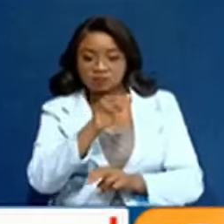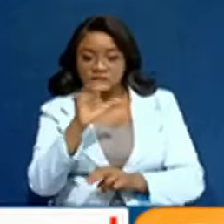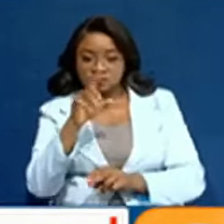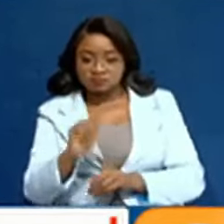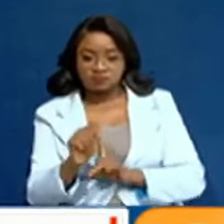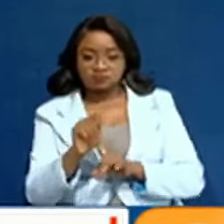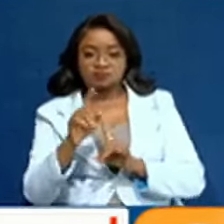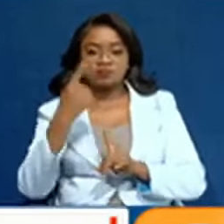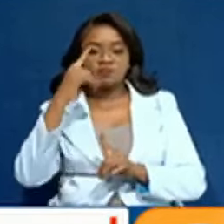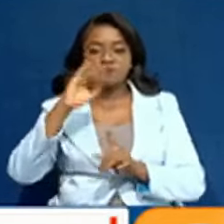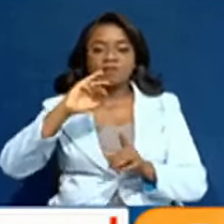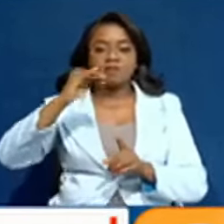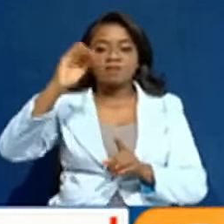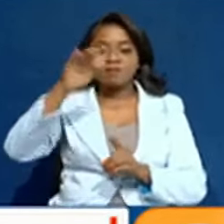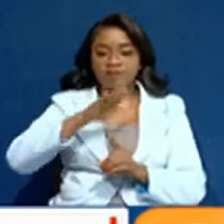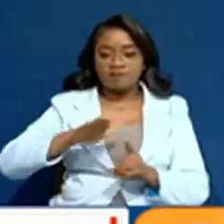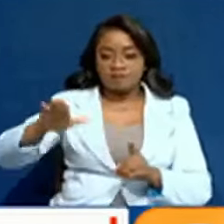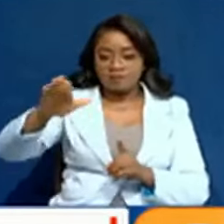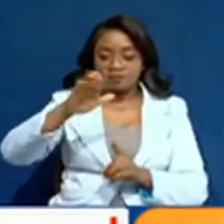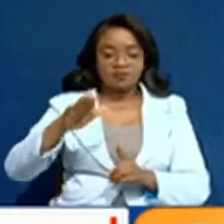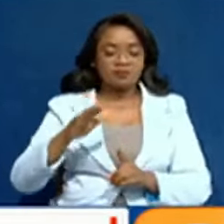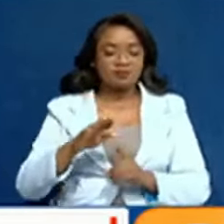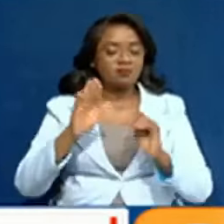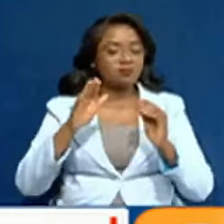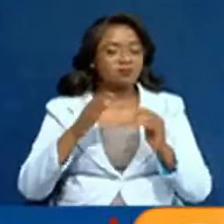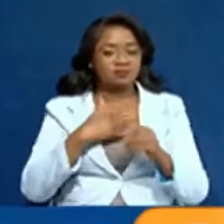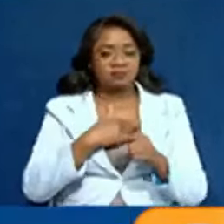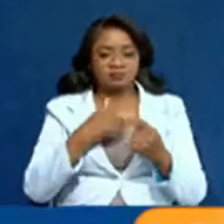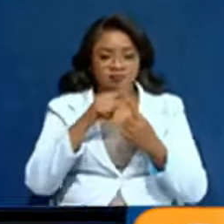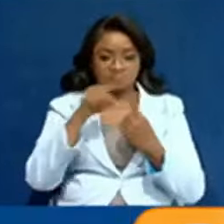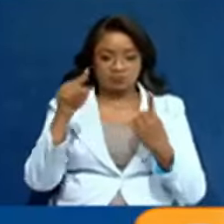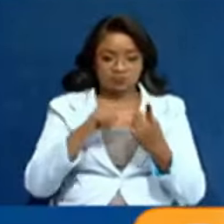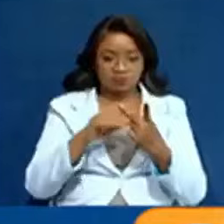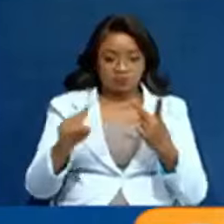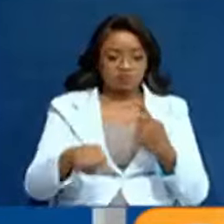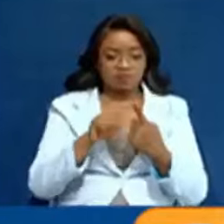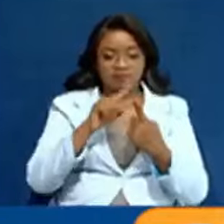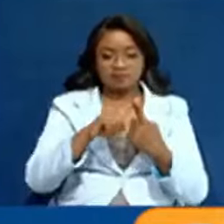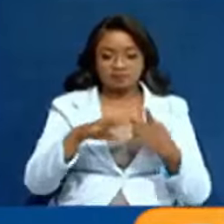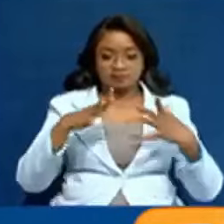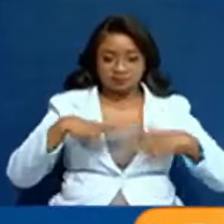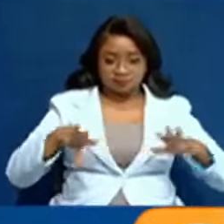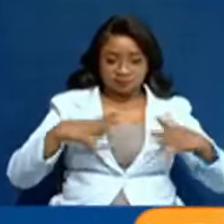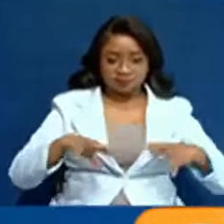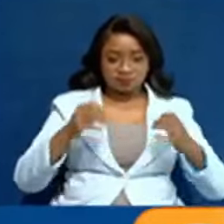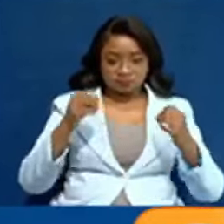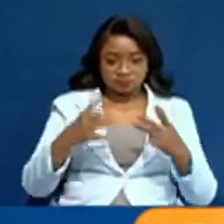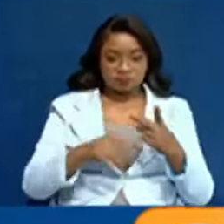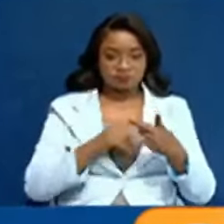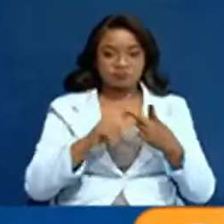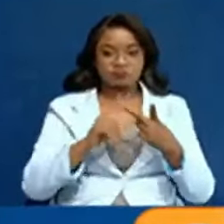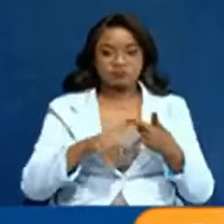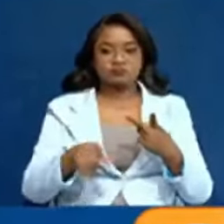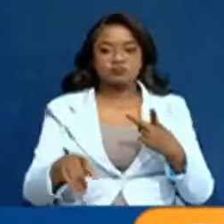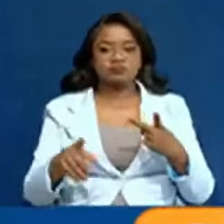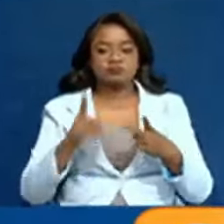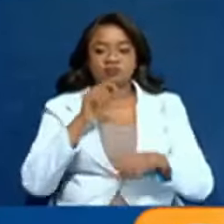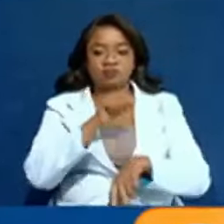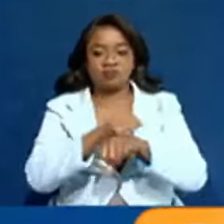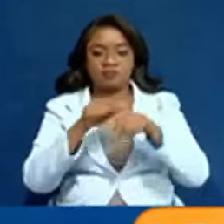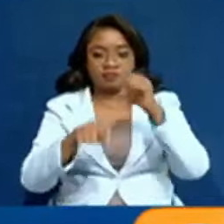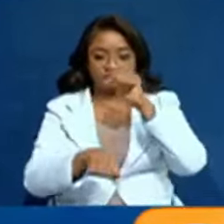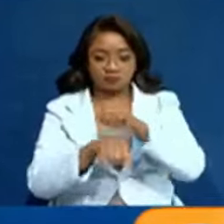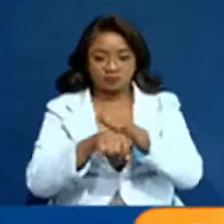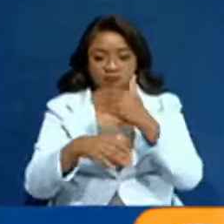they pinpoint two areas specifically. One is the issue of population, two, the issue of infrastructure.